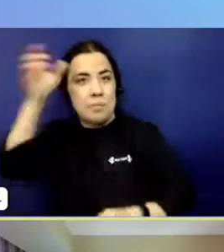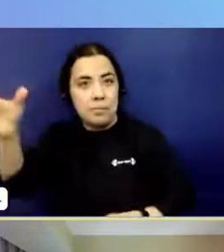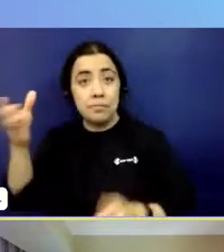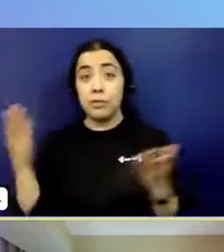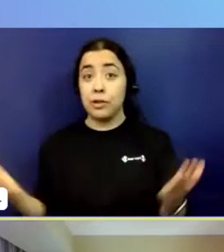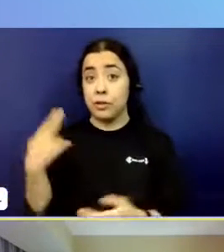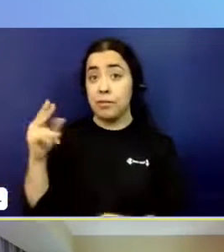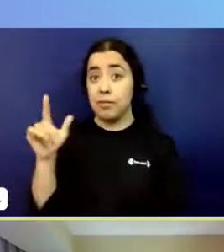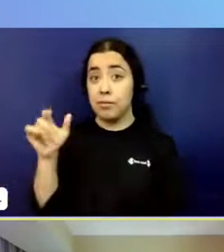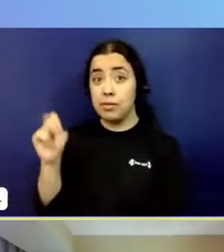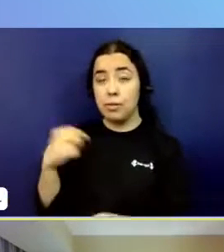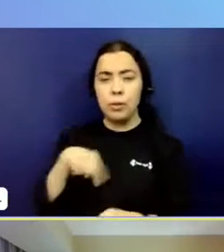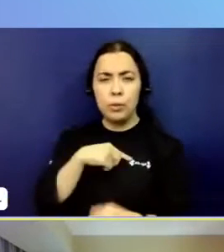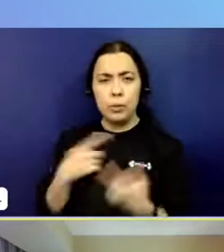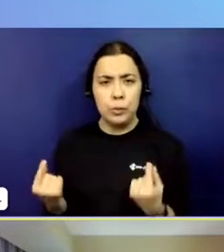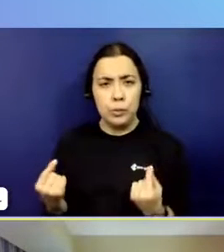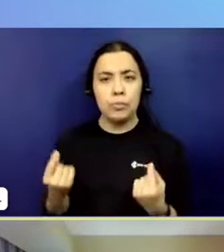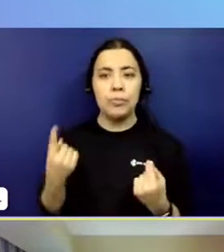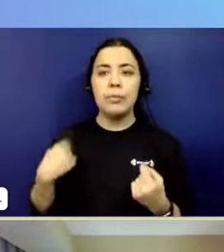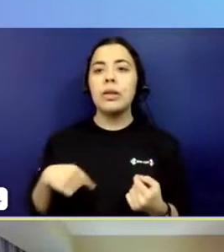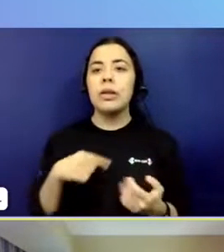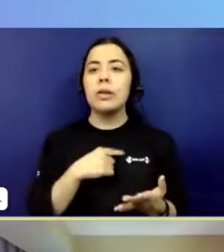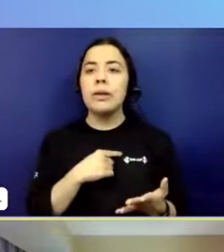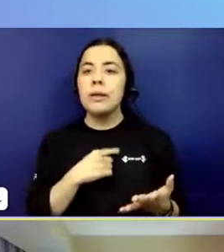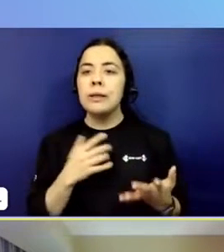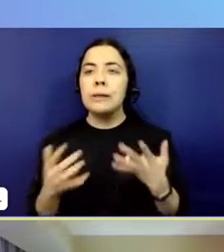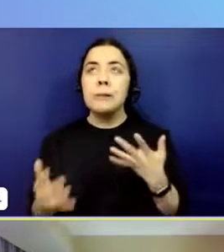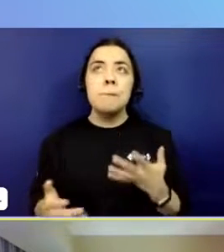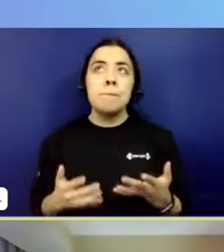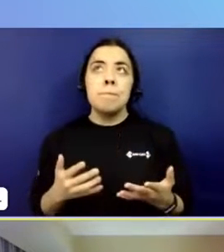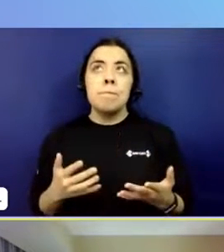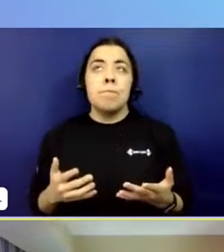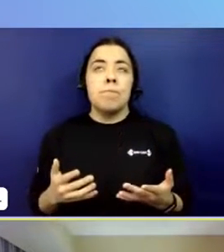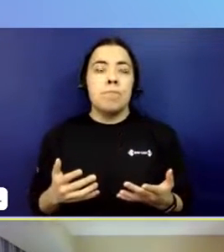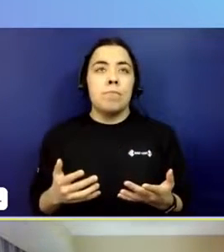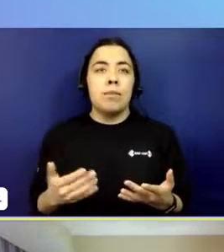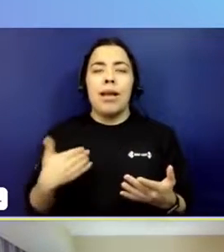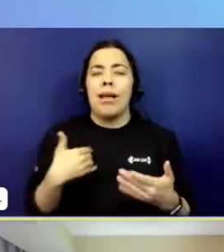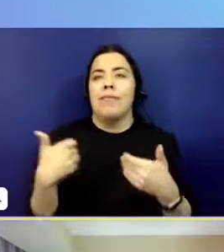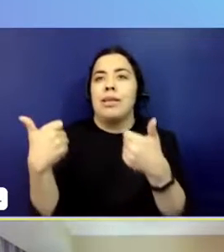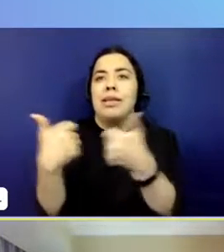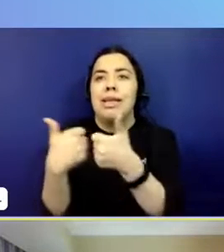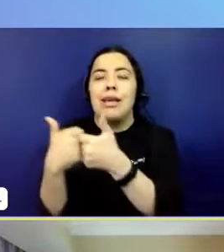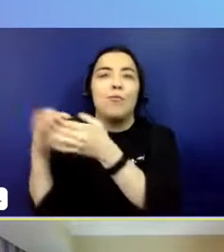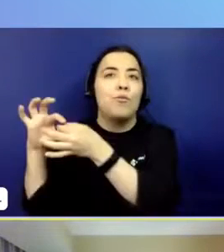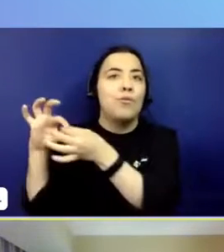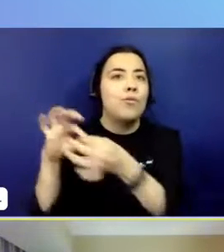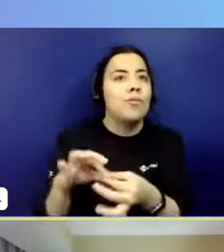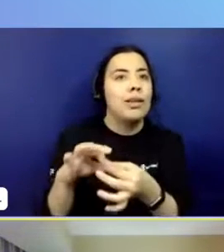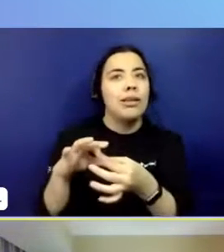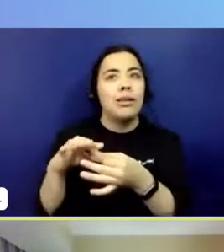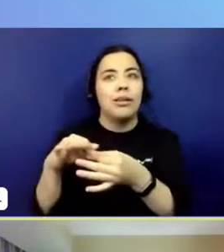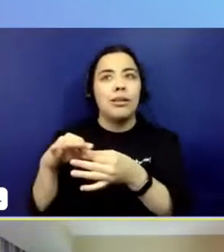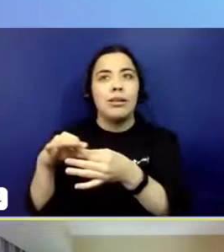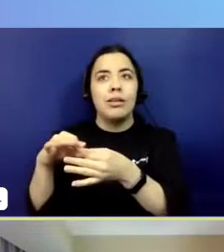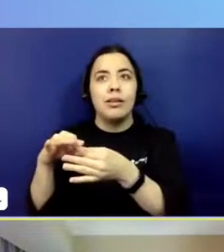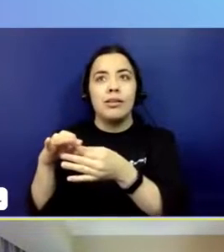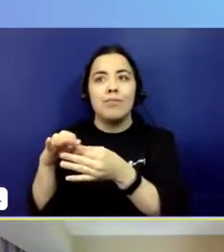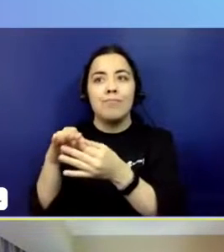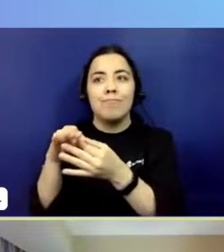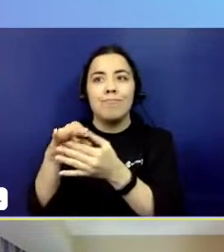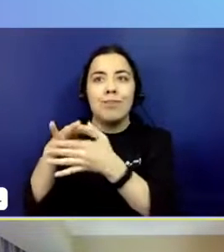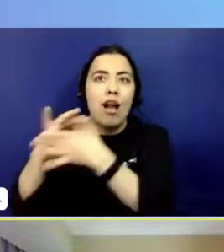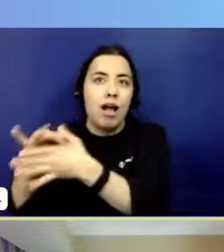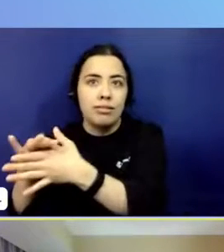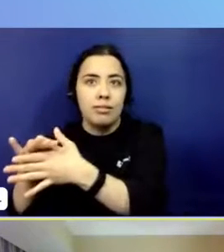at Hilton is that we pull in game-related content that's in the